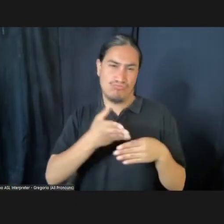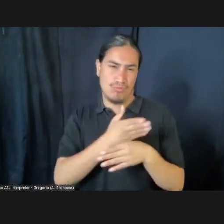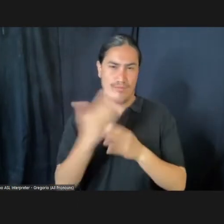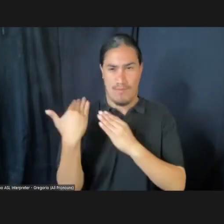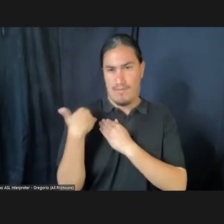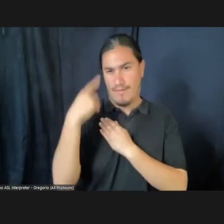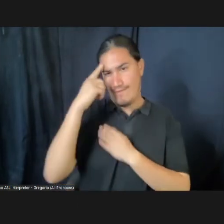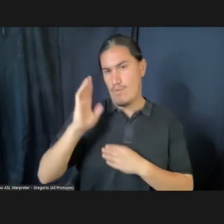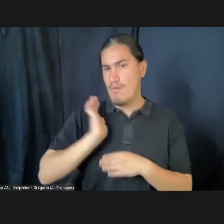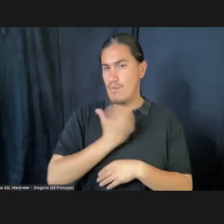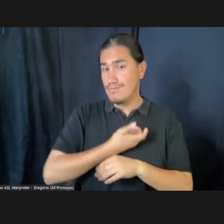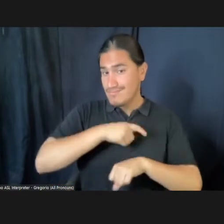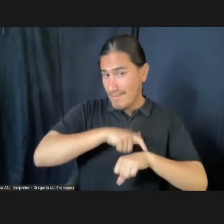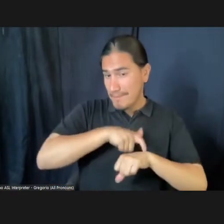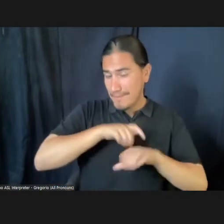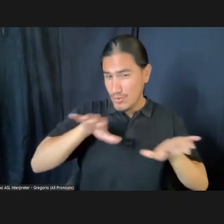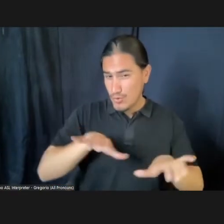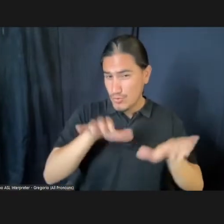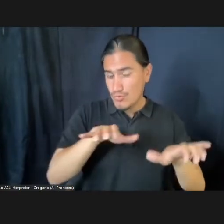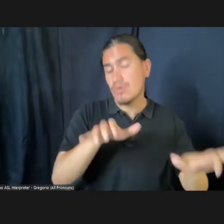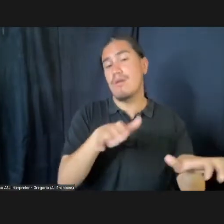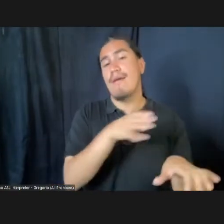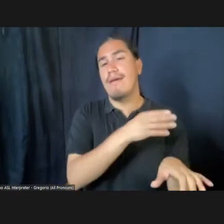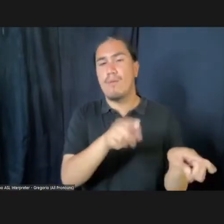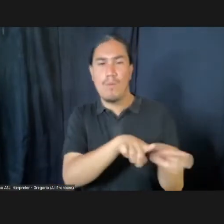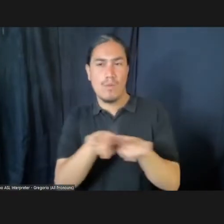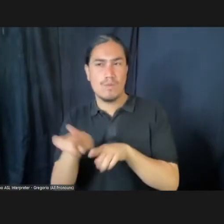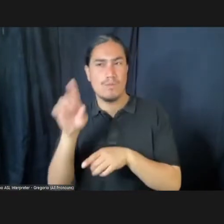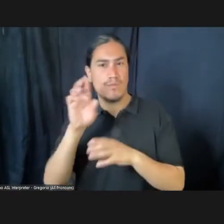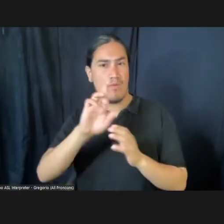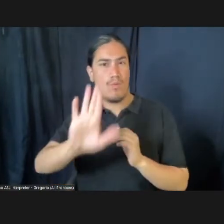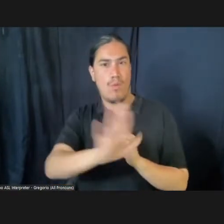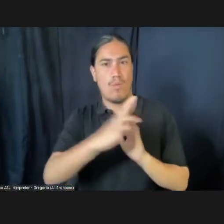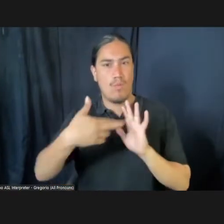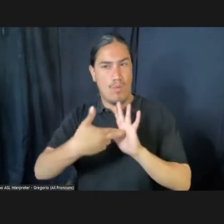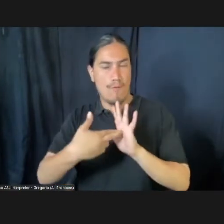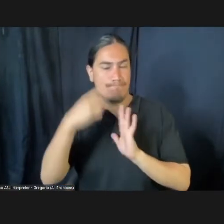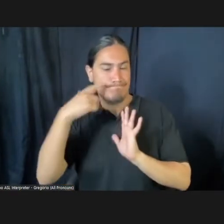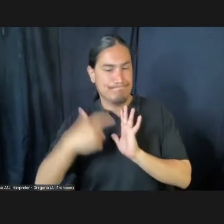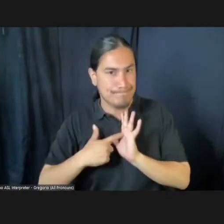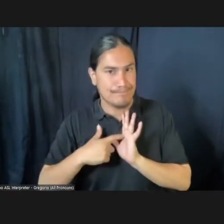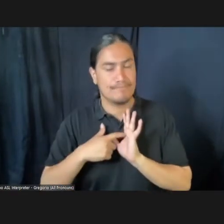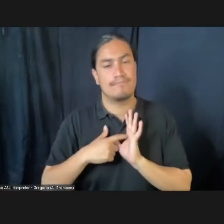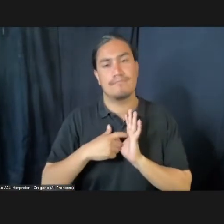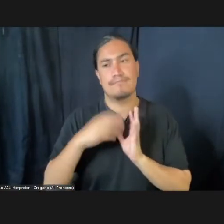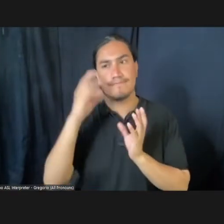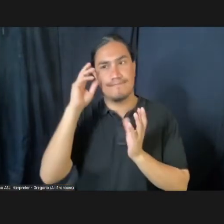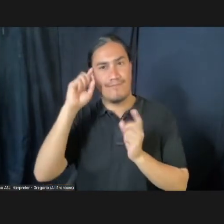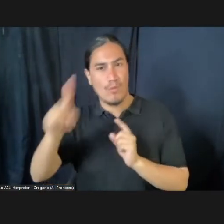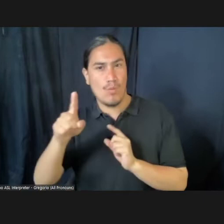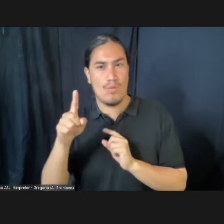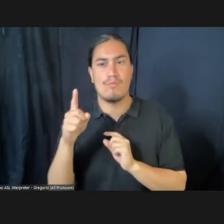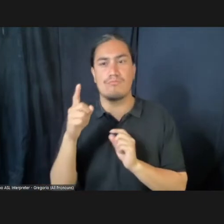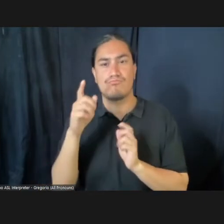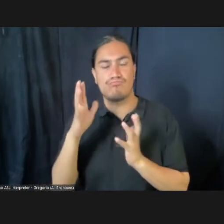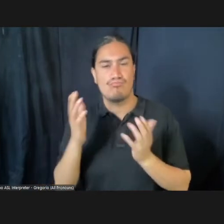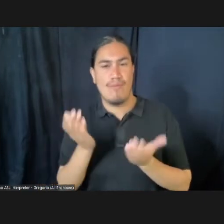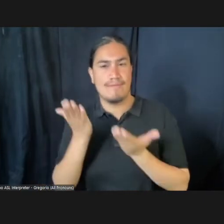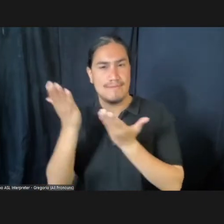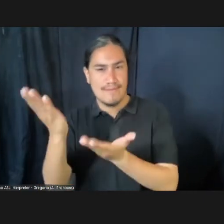time and for each of us to consider our roles in reconciliation, decolonization, and